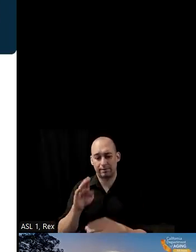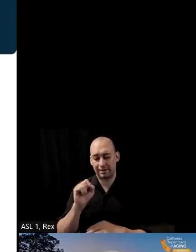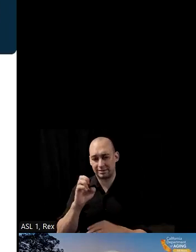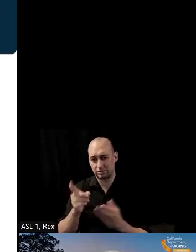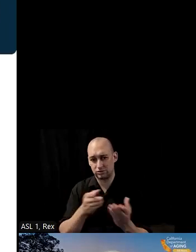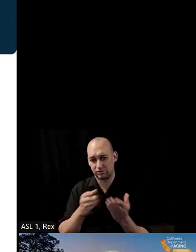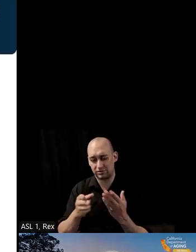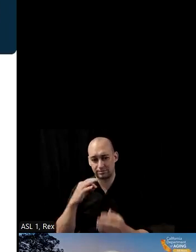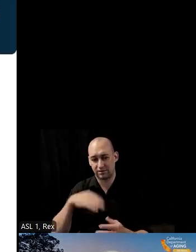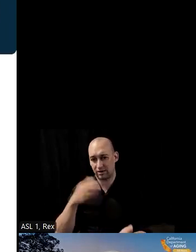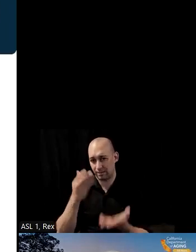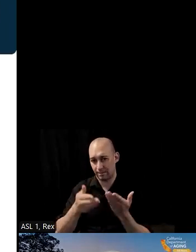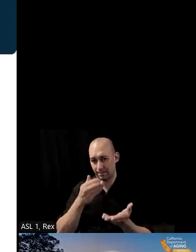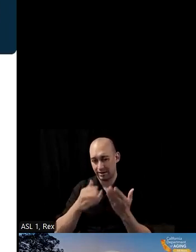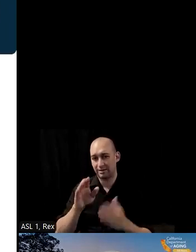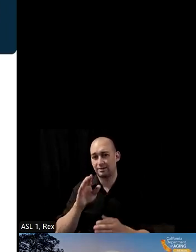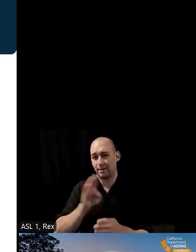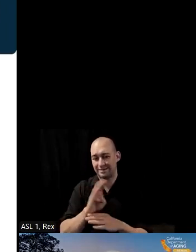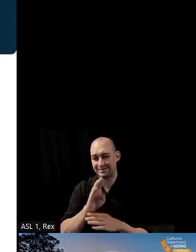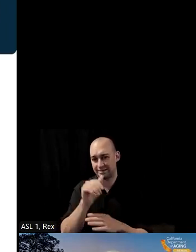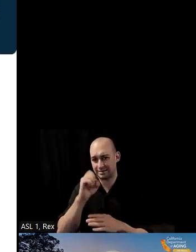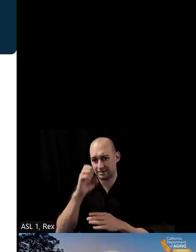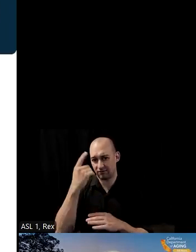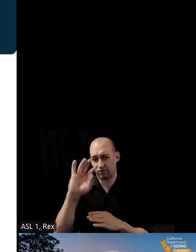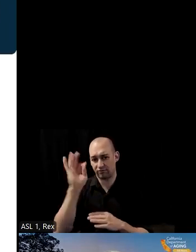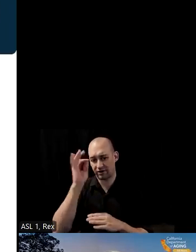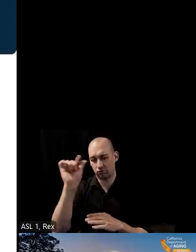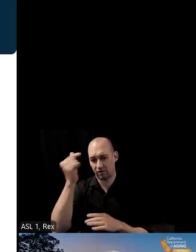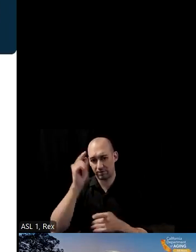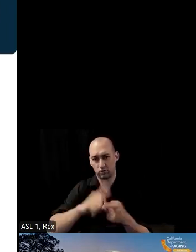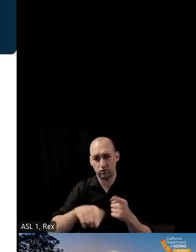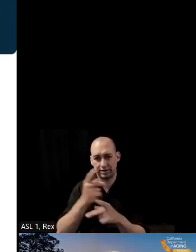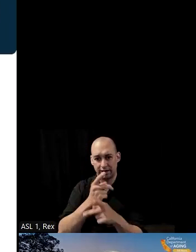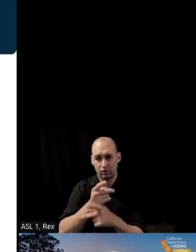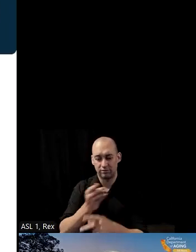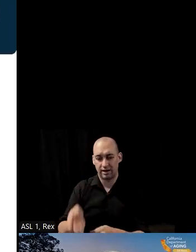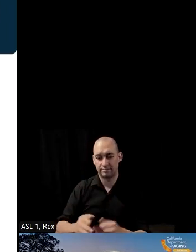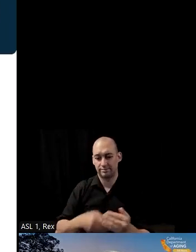might be a business case for the federal government to want to take this on. Next slide, please.